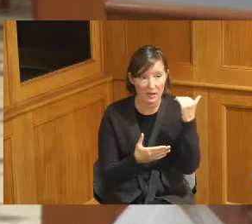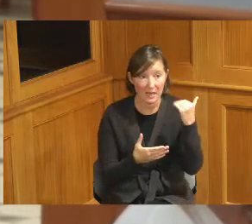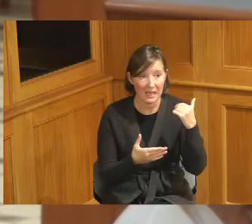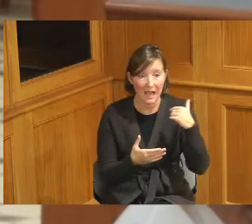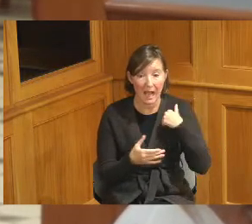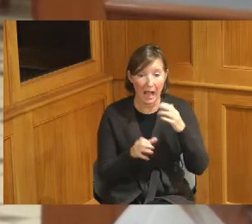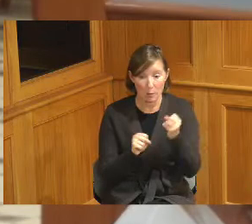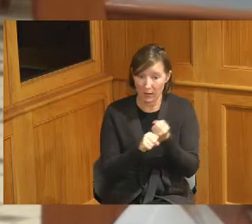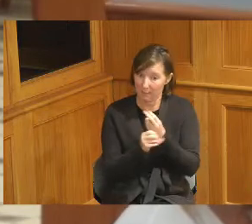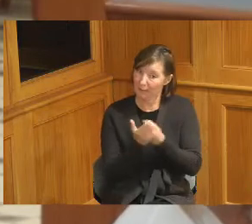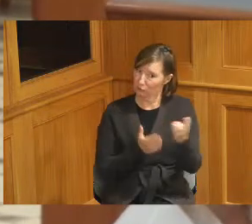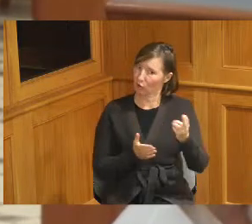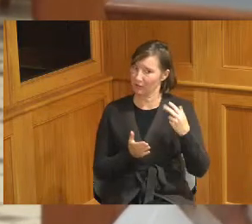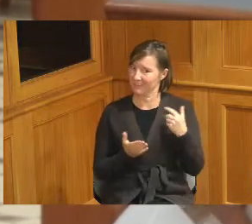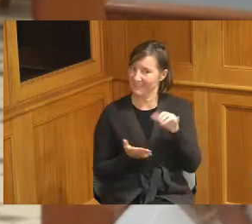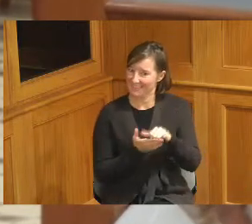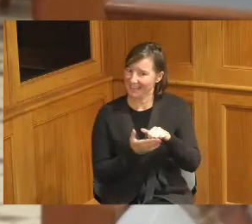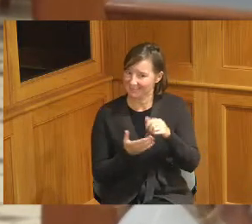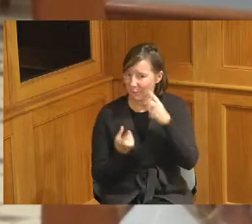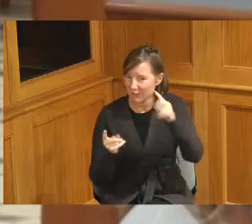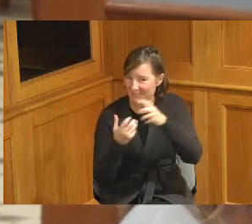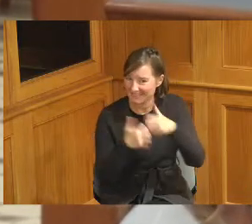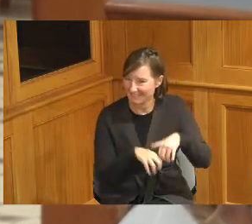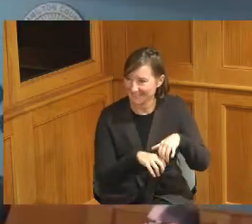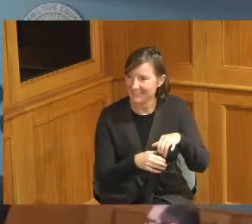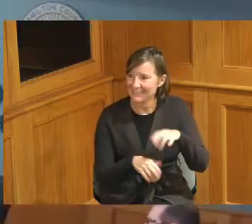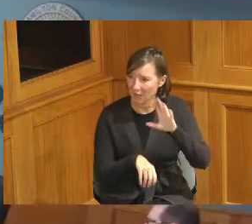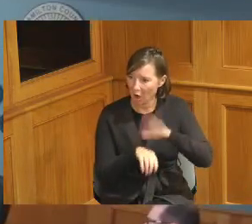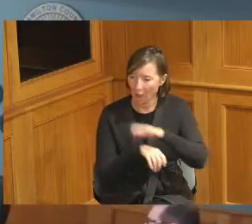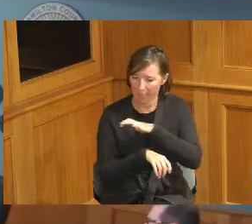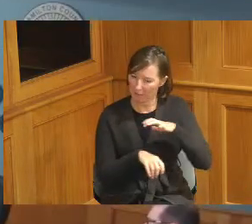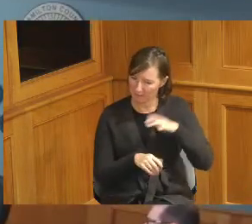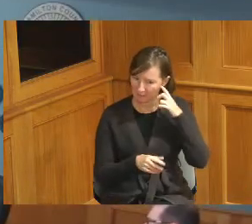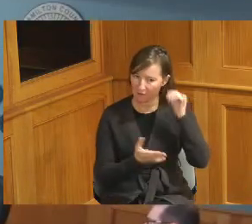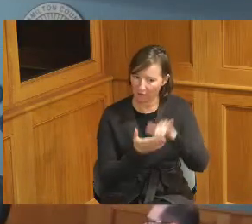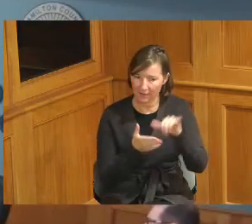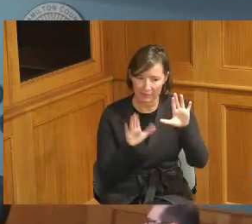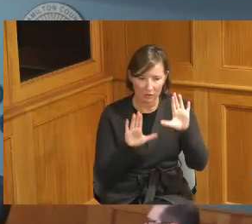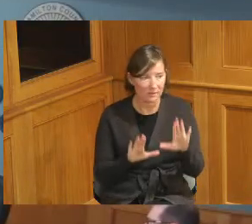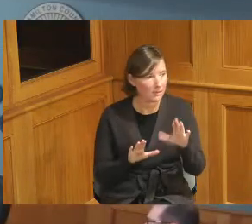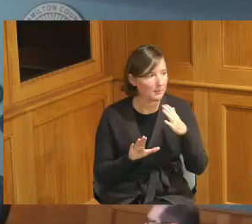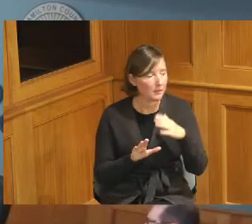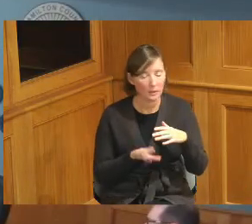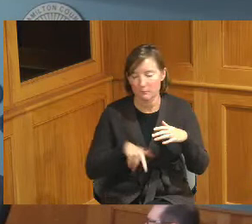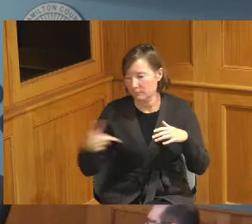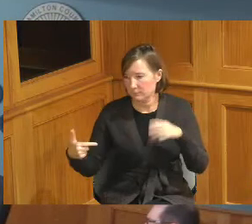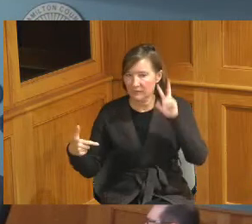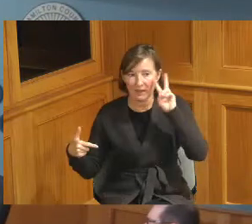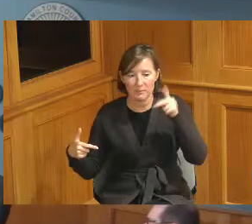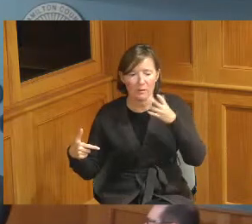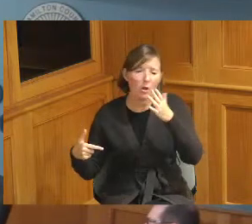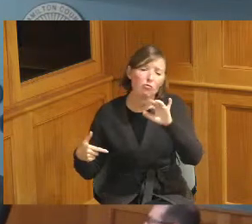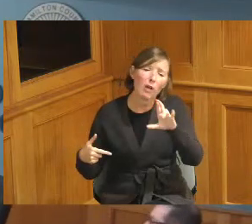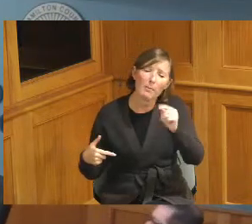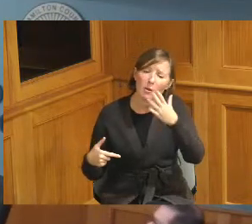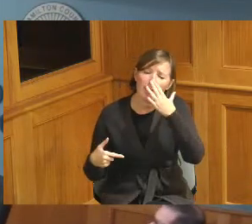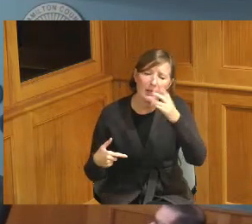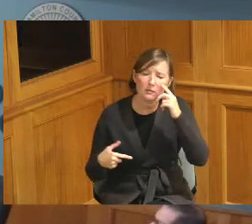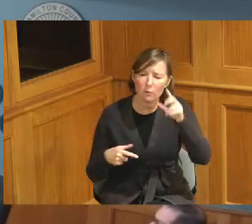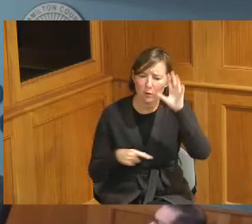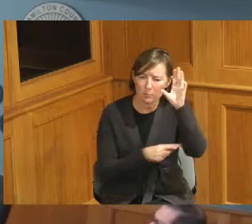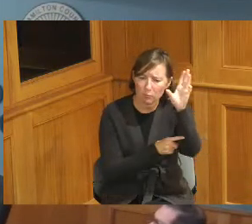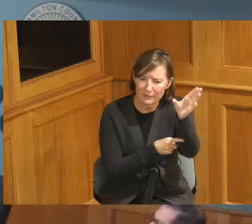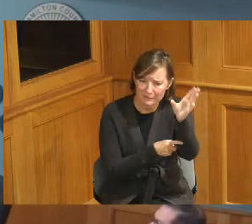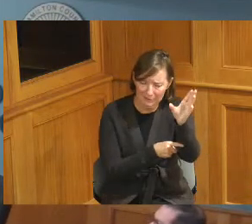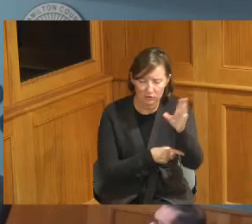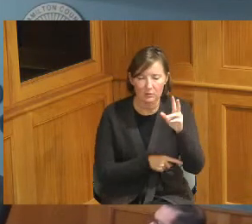make sure. That's awesome. Thank you, Mr. Bell. Open it up, Vice President Drew. Thank you. Thanks for the presentation, Robert.